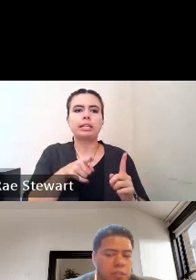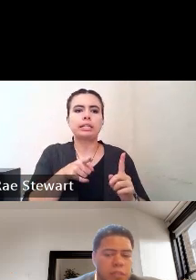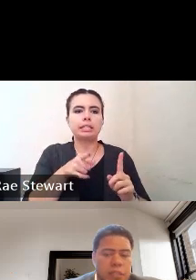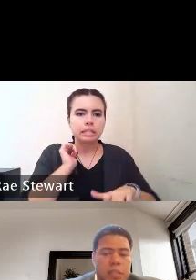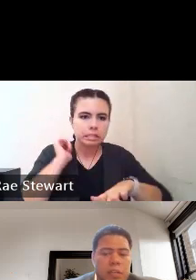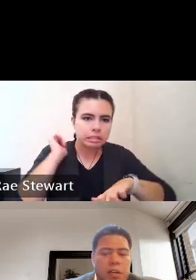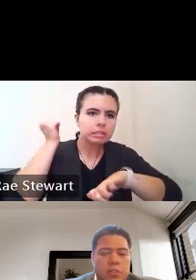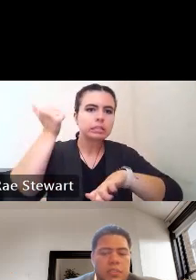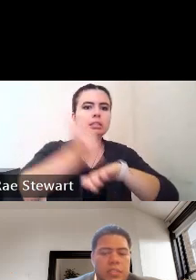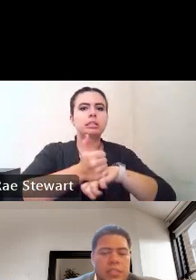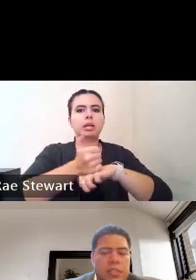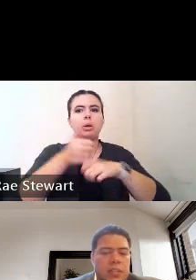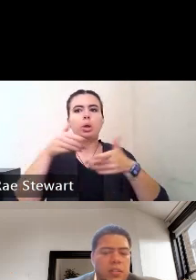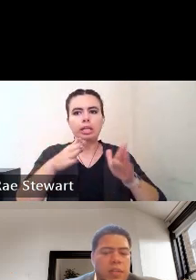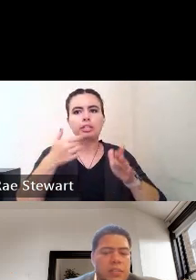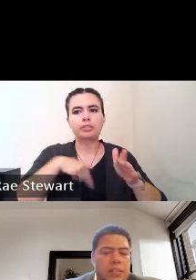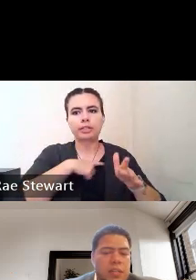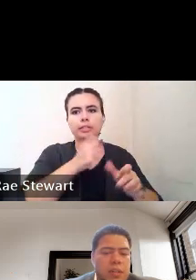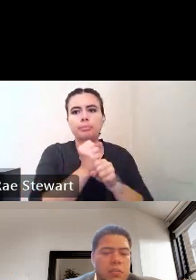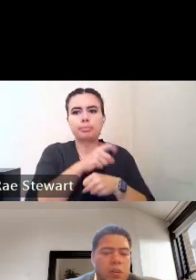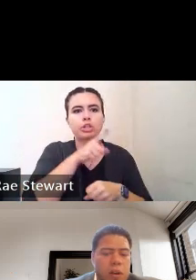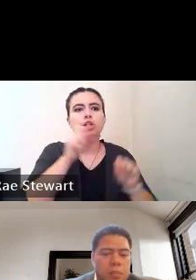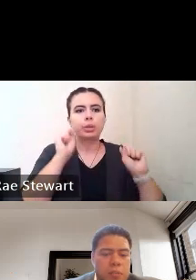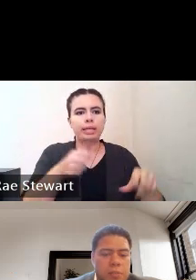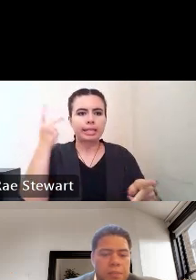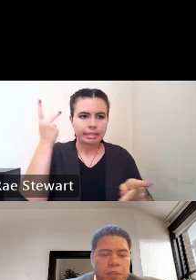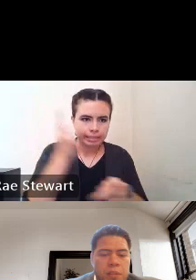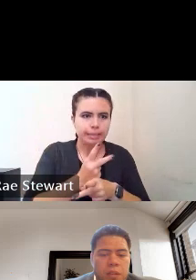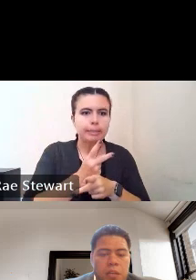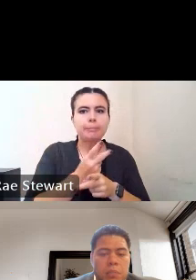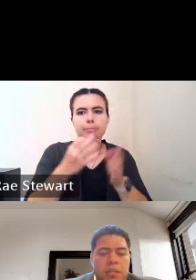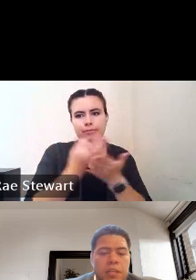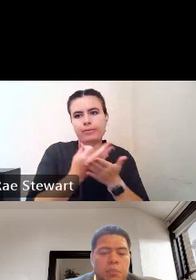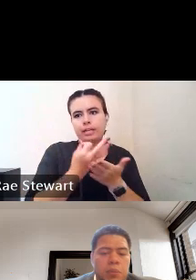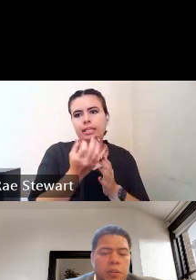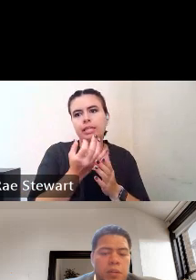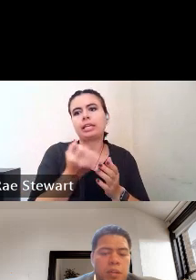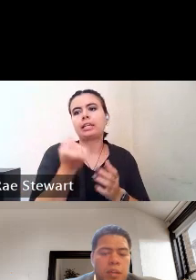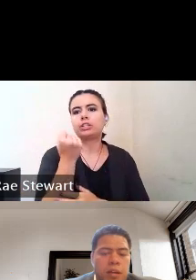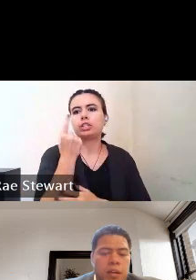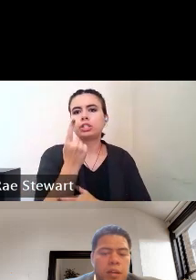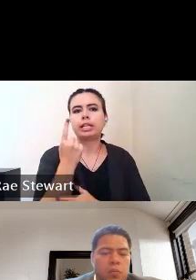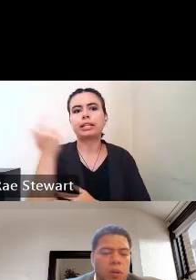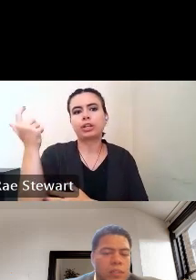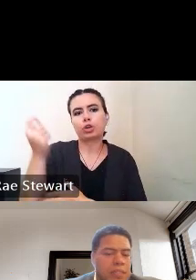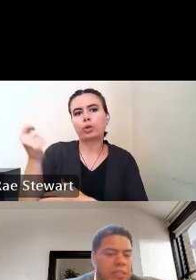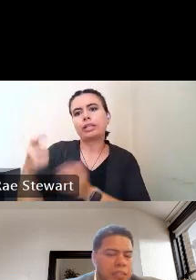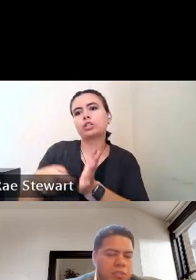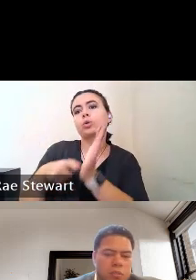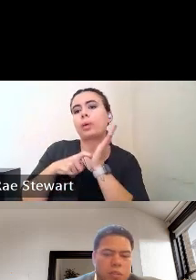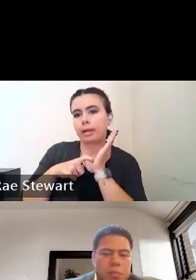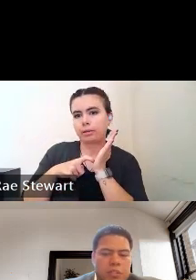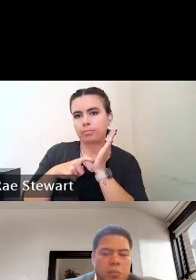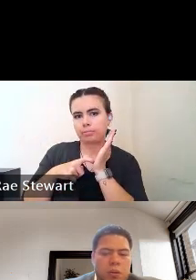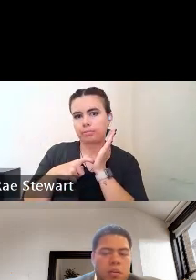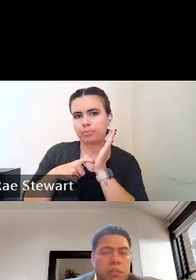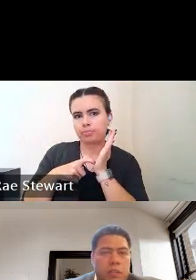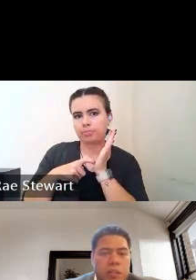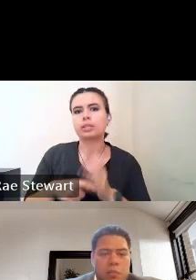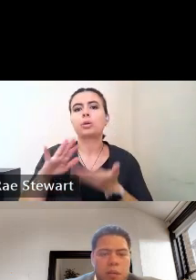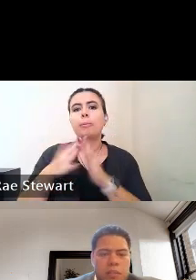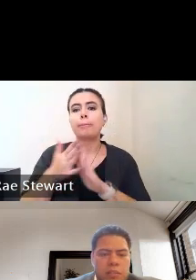the funding, understanding the grant's requirements. Community input was and continues to be a major